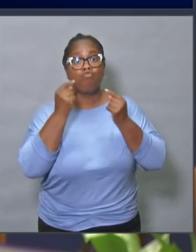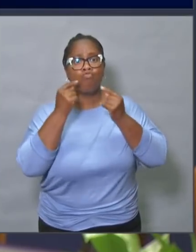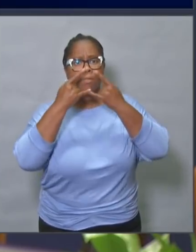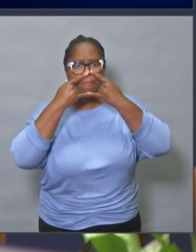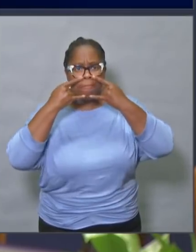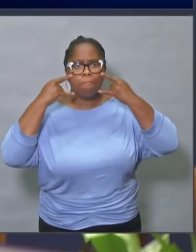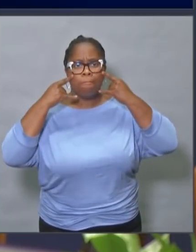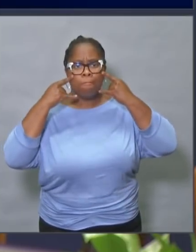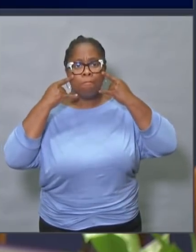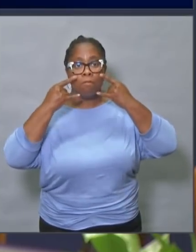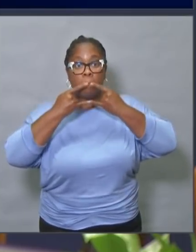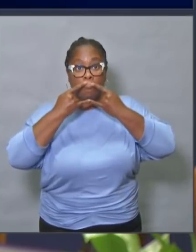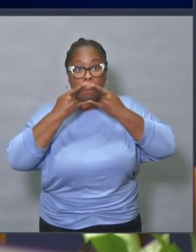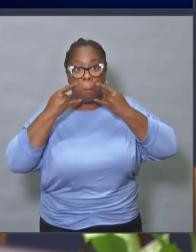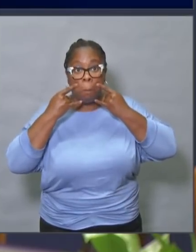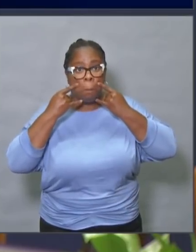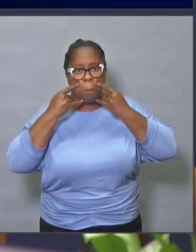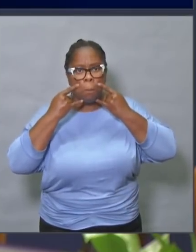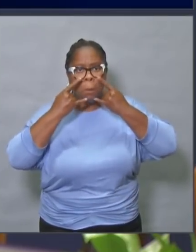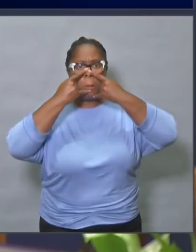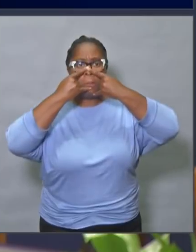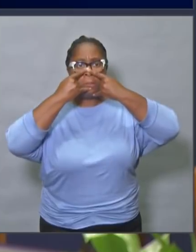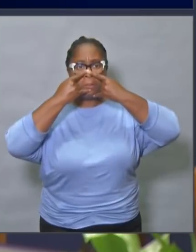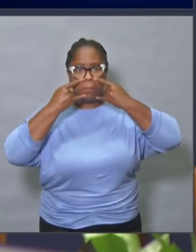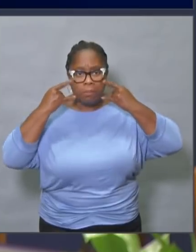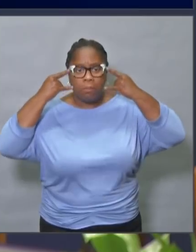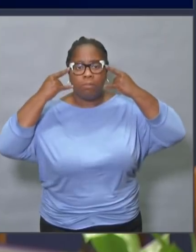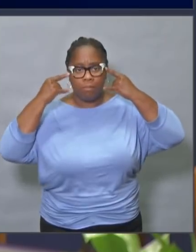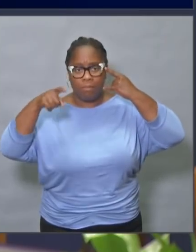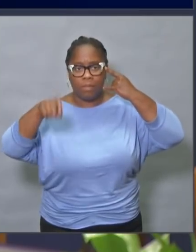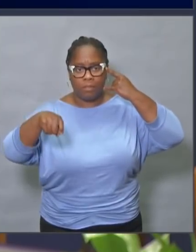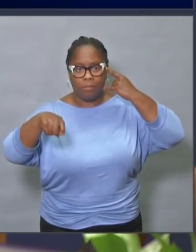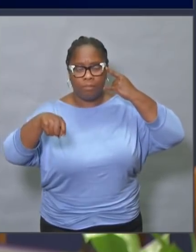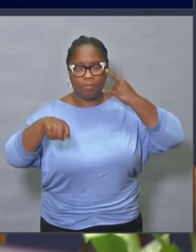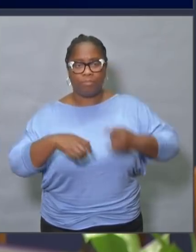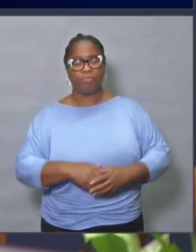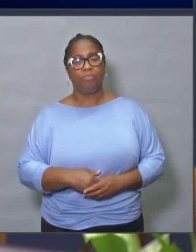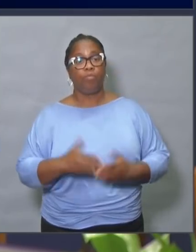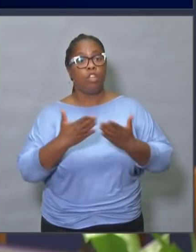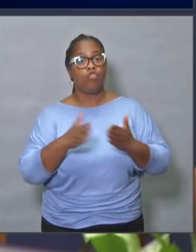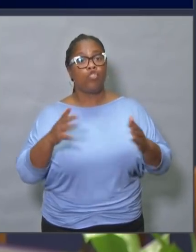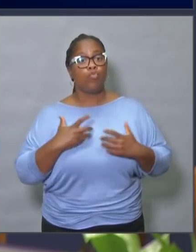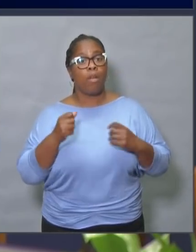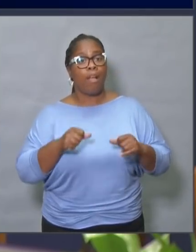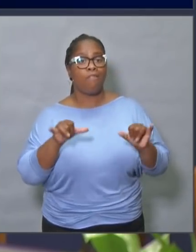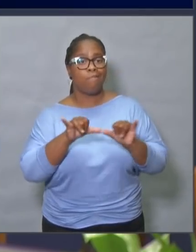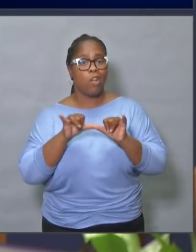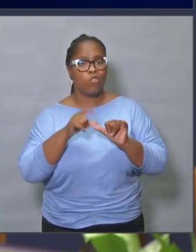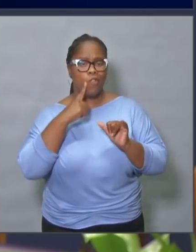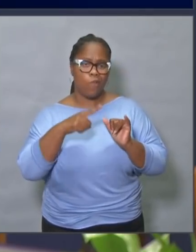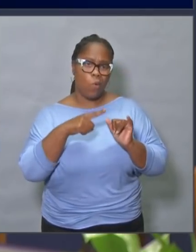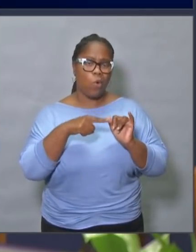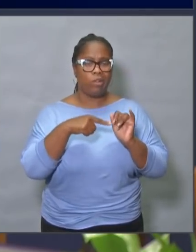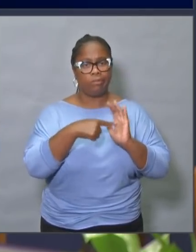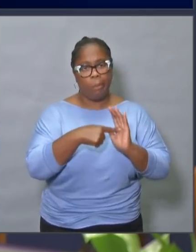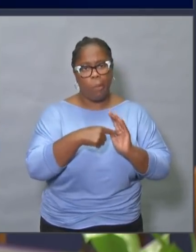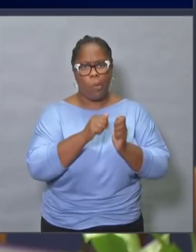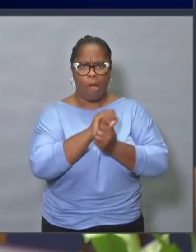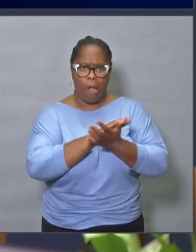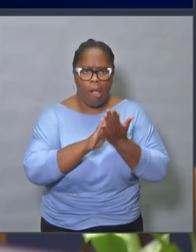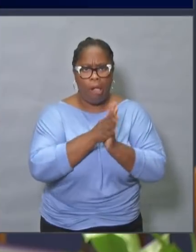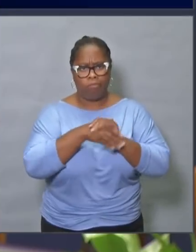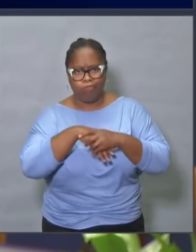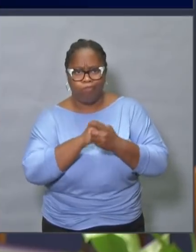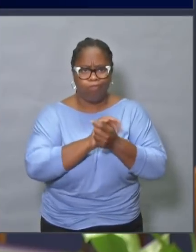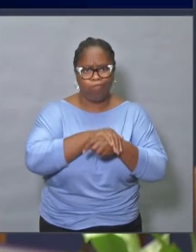nose and your mouth with your face covering. We should also prioritize general health measures such as washing our hands frequently, refraining